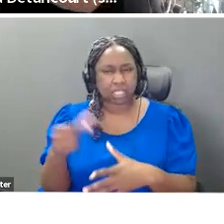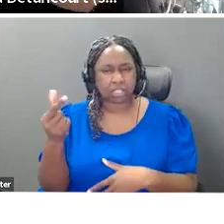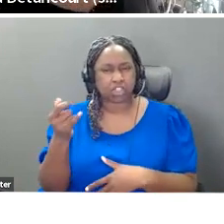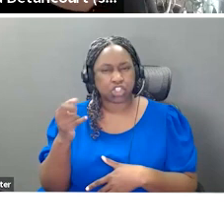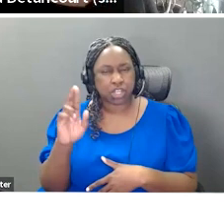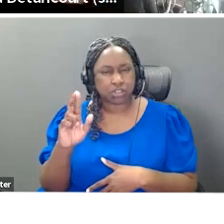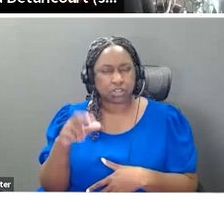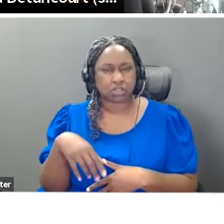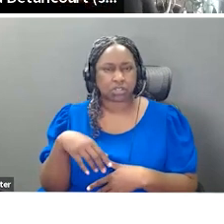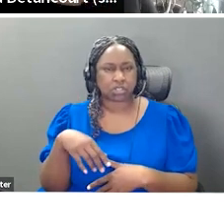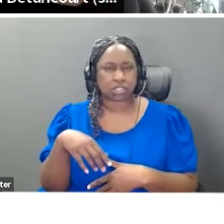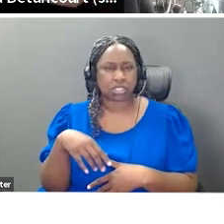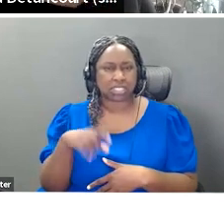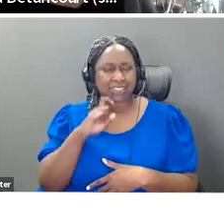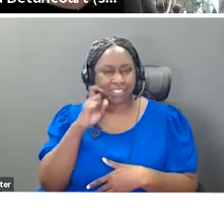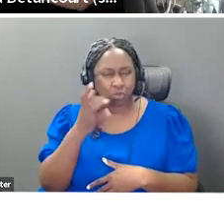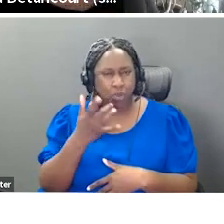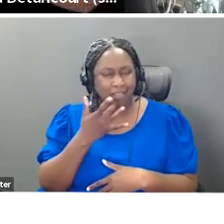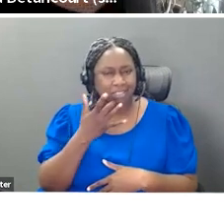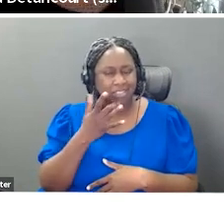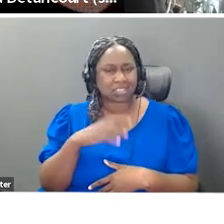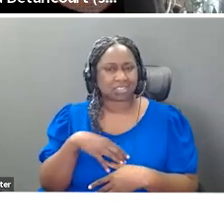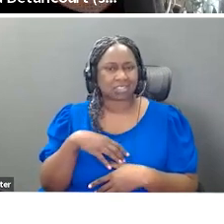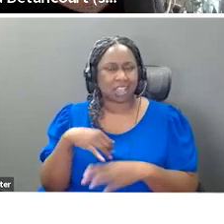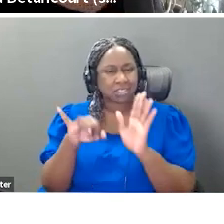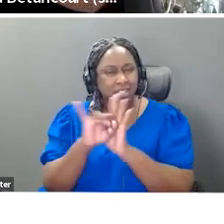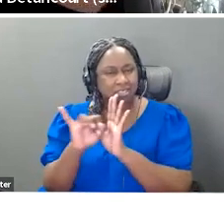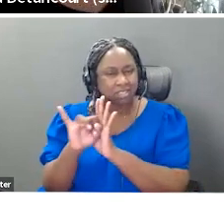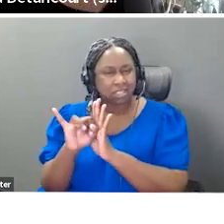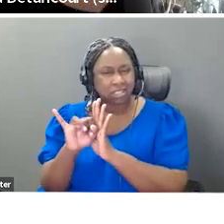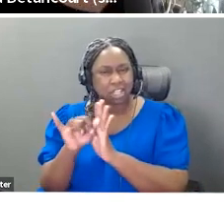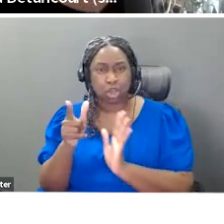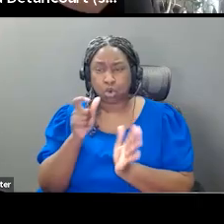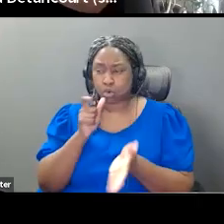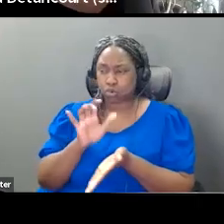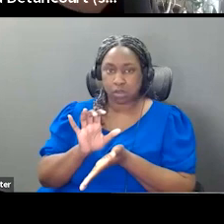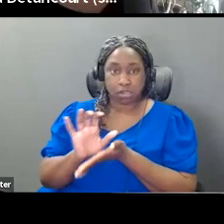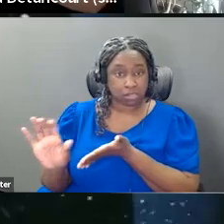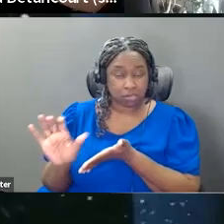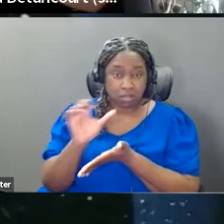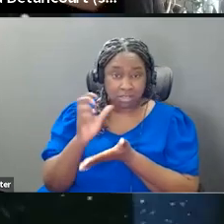different identities? And also, who's not featured? Who is left out?